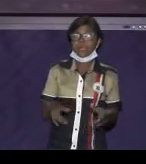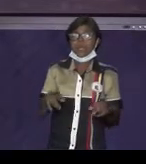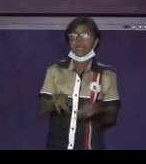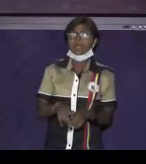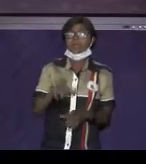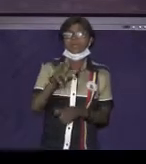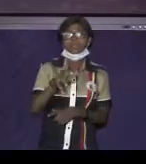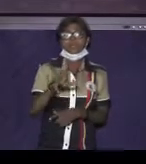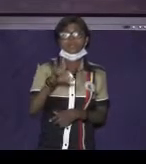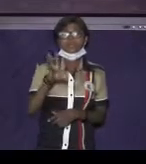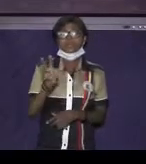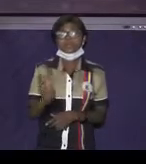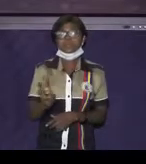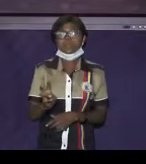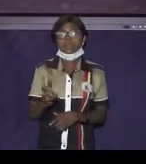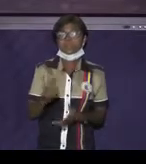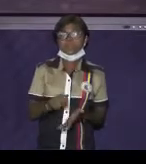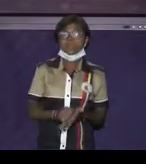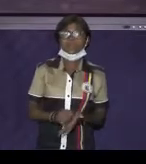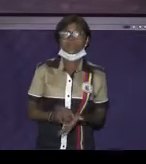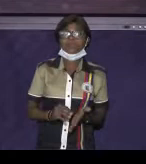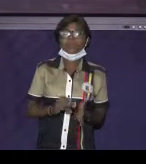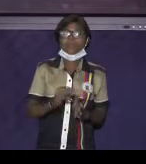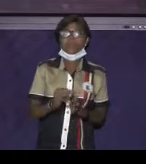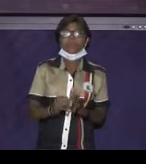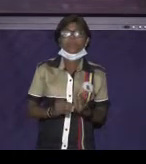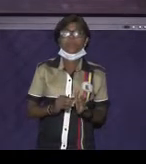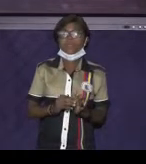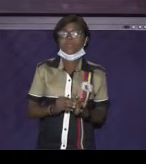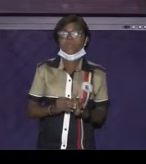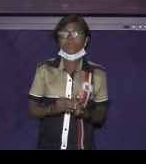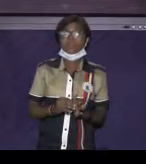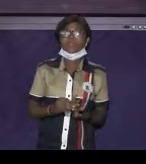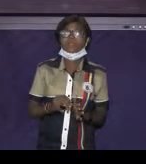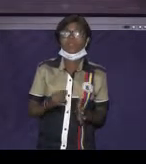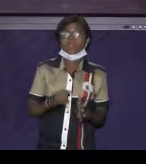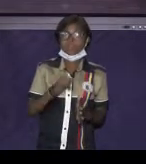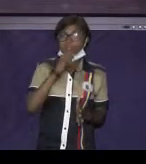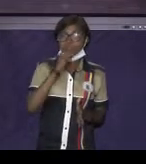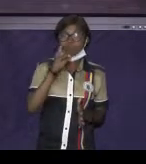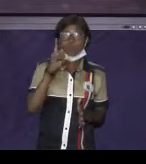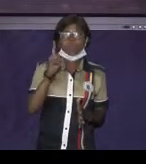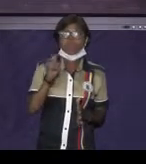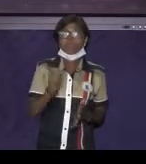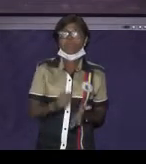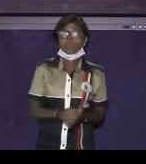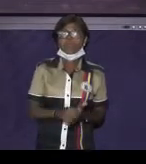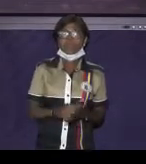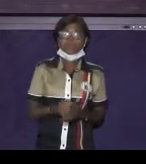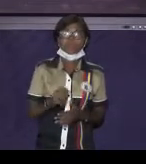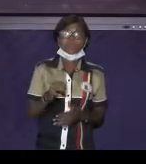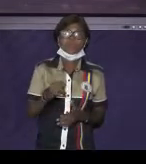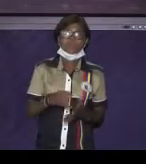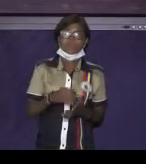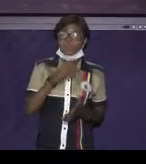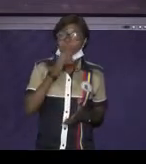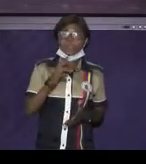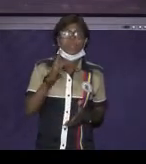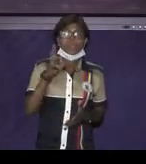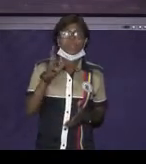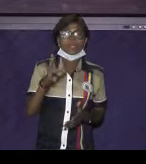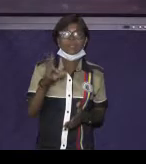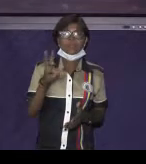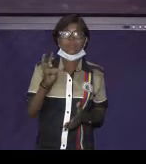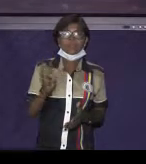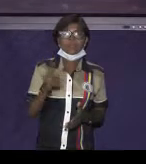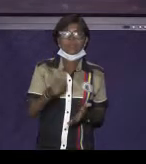as 36,000 meters because 1 kilometer is 1,000 meters. So 36 kilometers will be 36,000